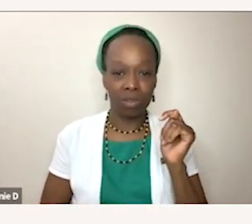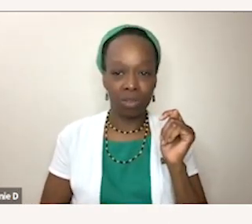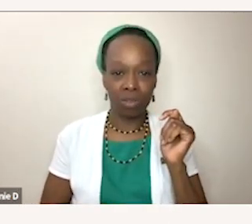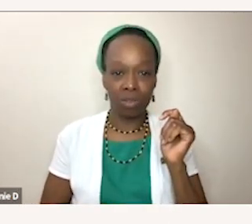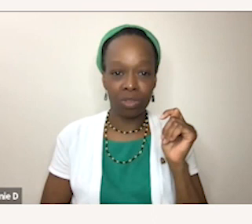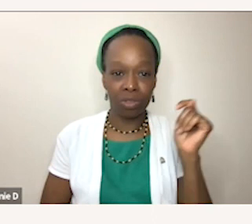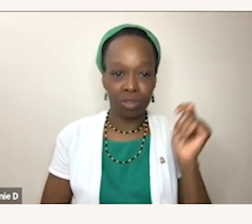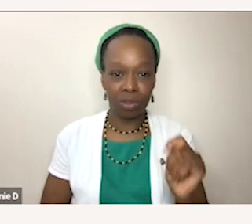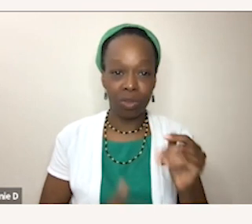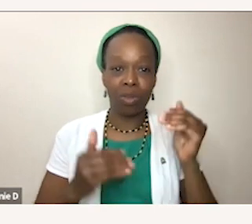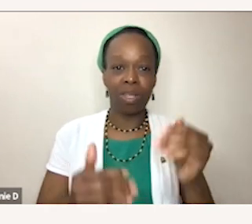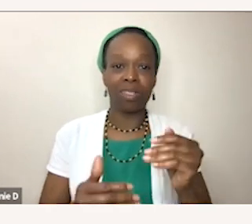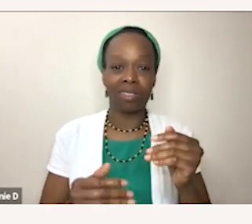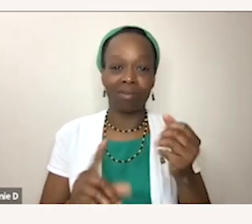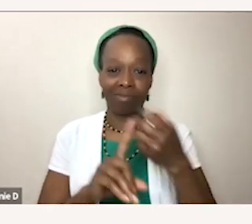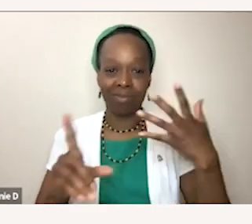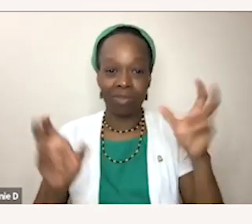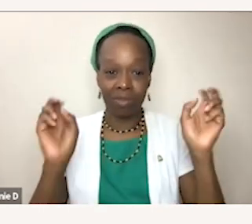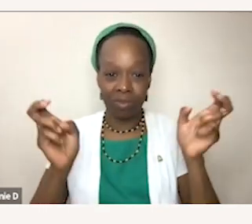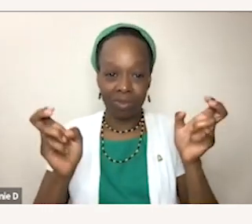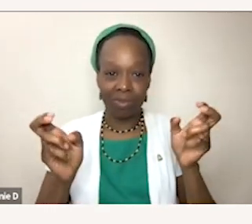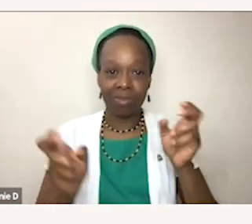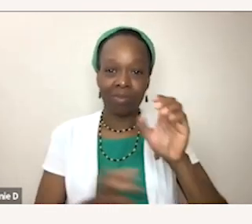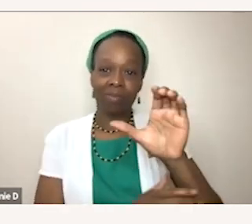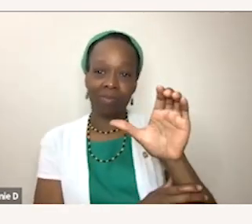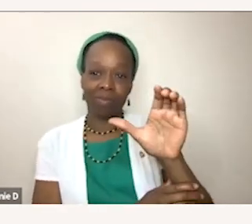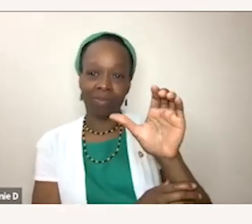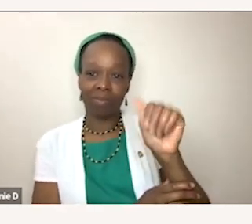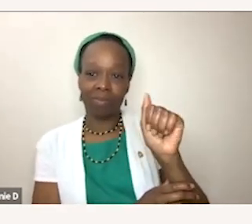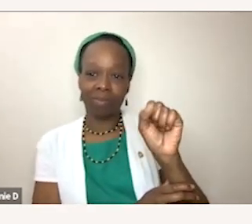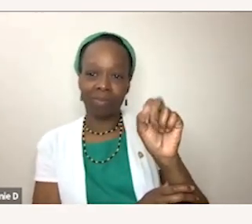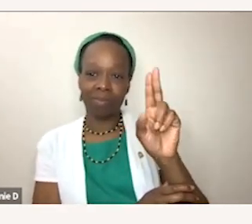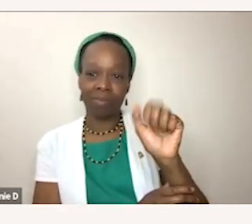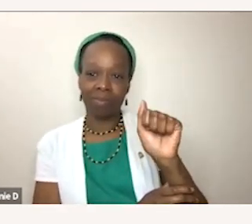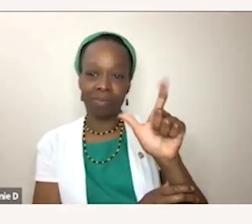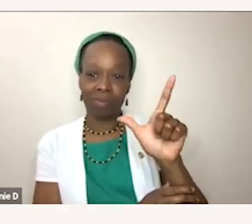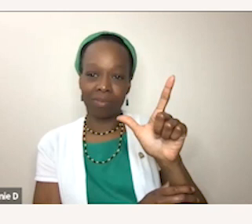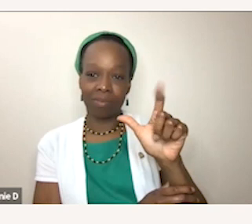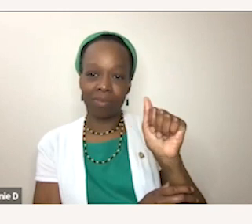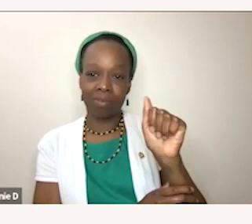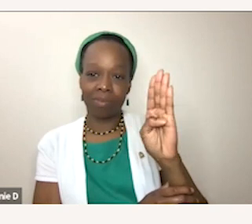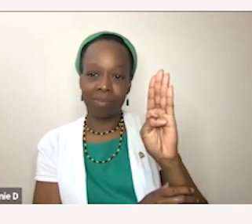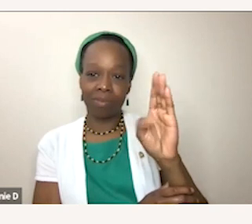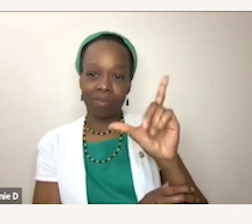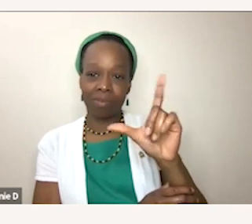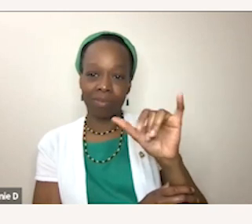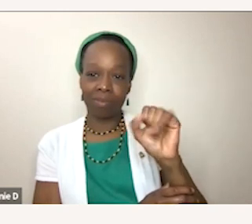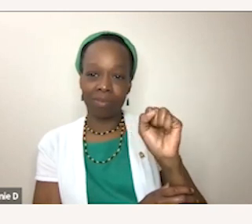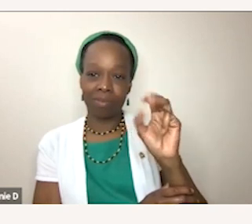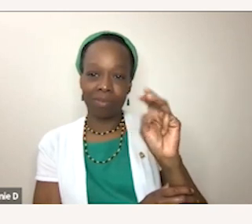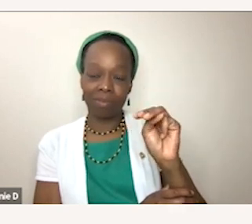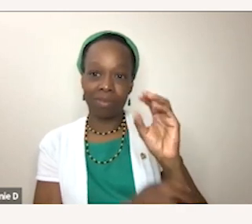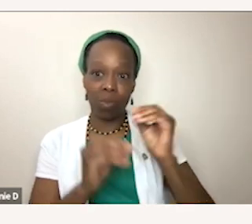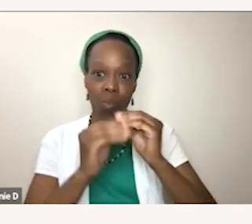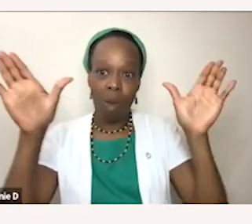language. Ableism, specifically casual ableism, is widely accepted in our society,